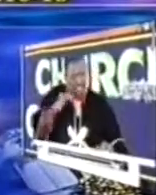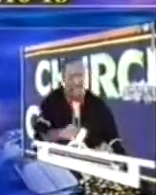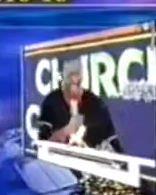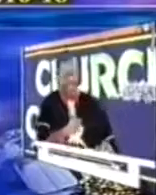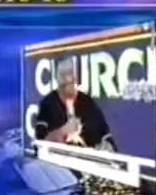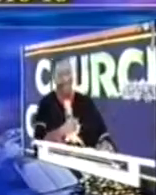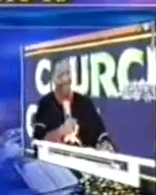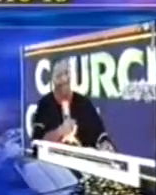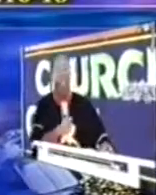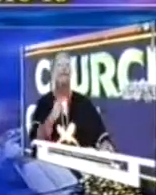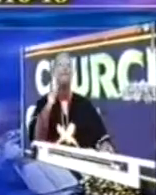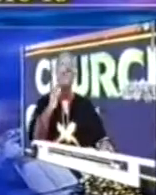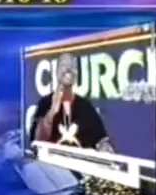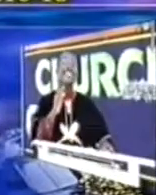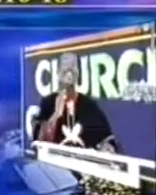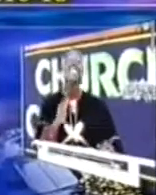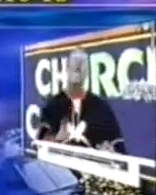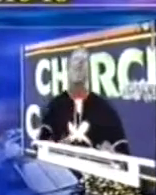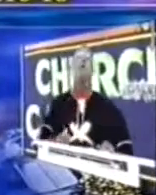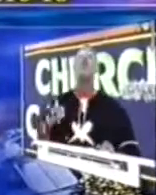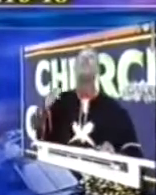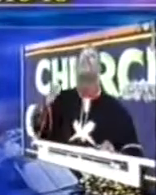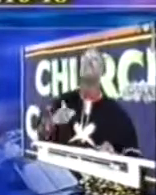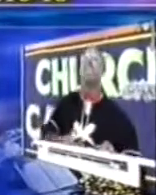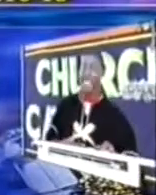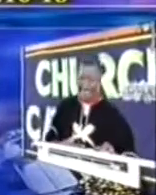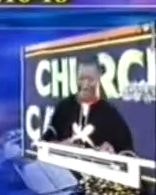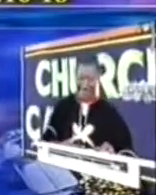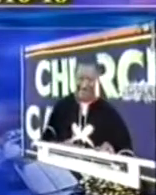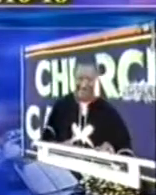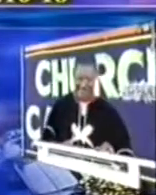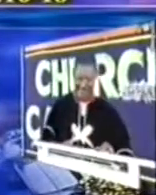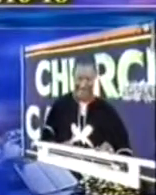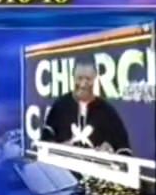Jesus Christ, but their own belly,